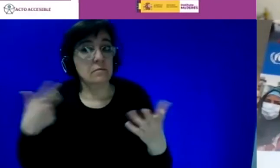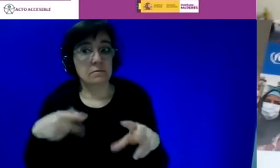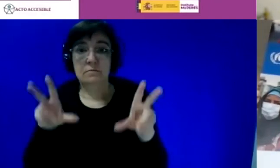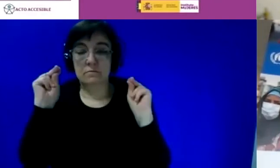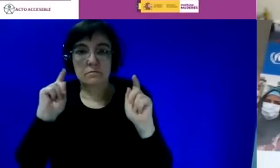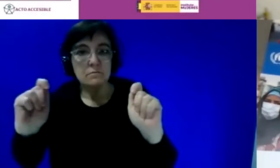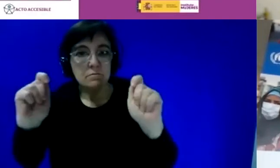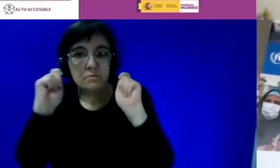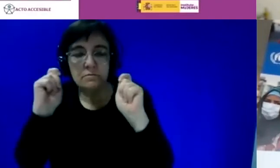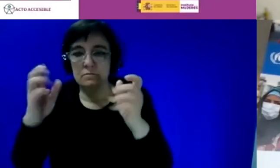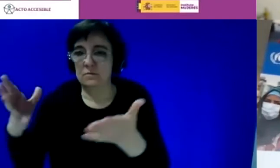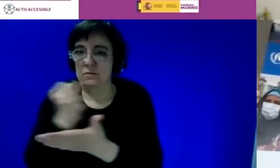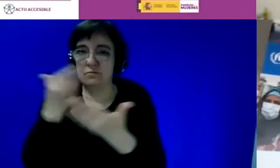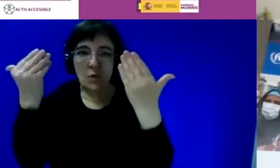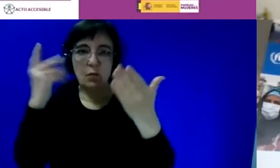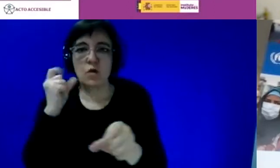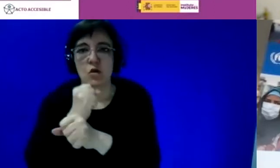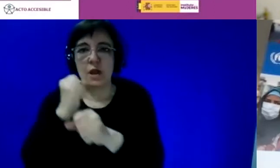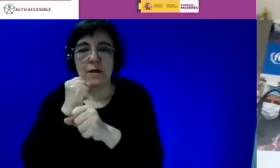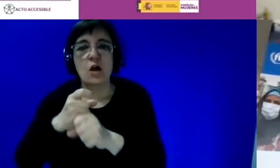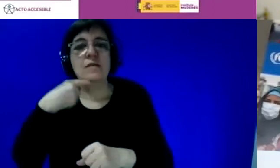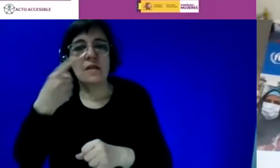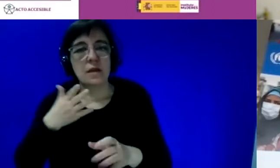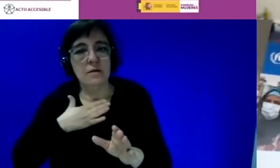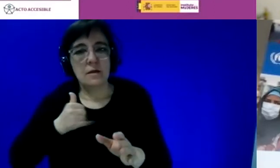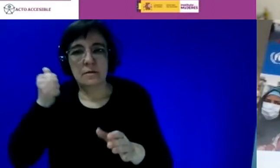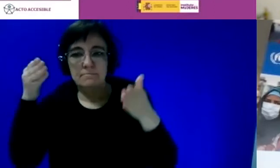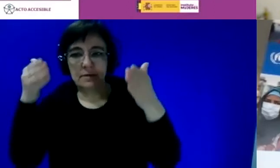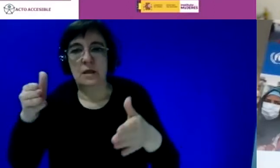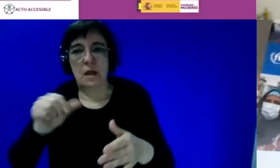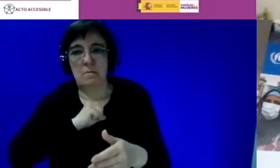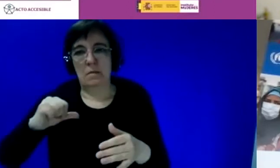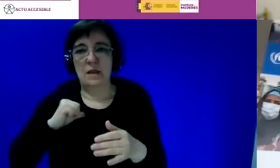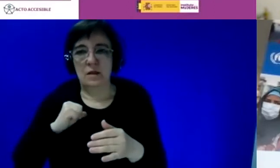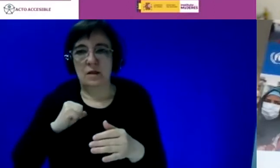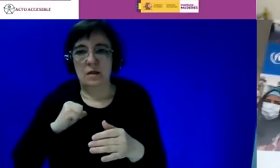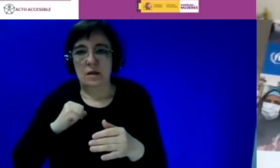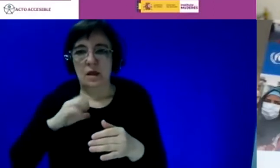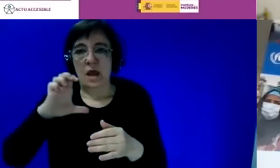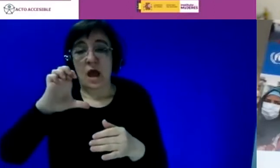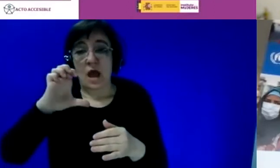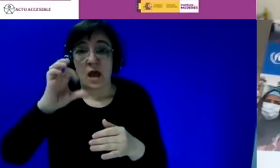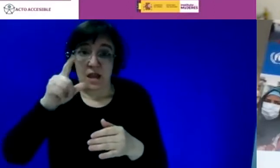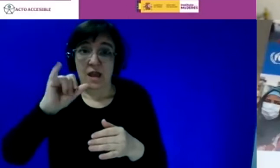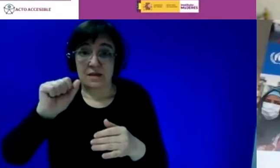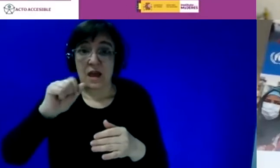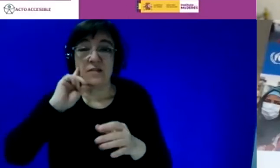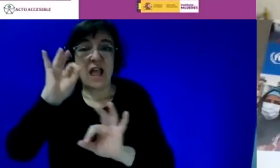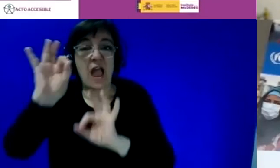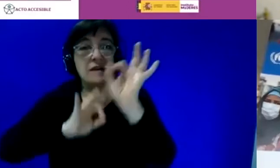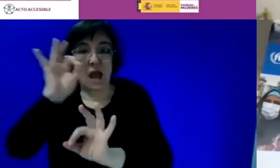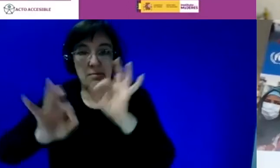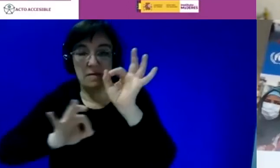doing, and to mention in particular Larissa Beda from the National Assembly of Persons with Disabilities in Ukraine,